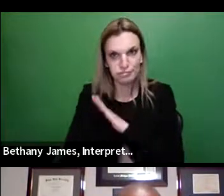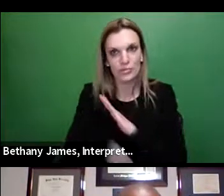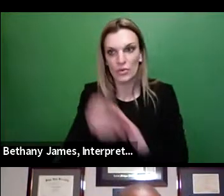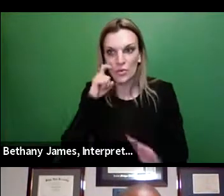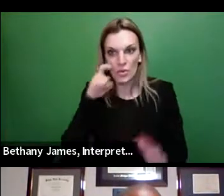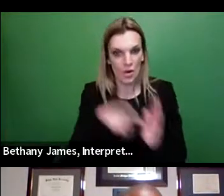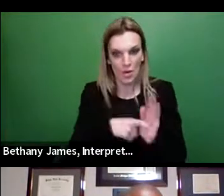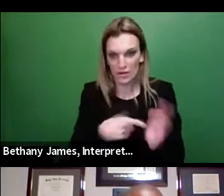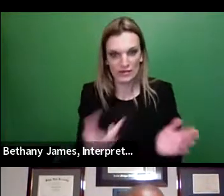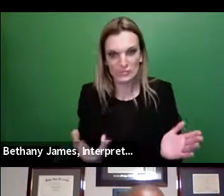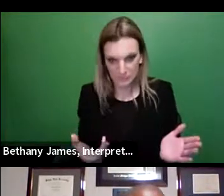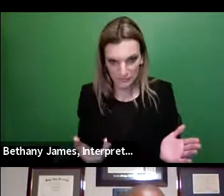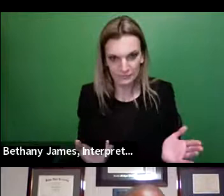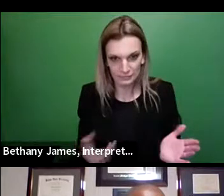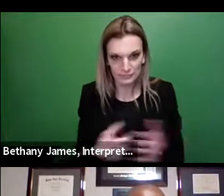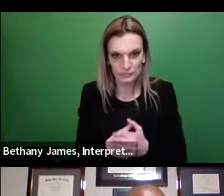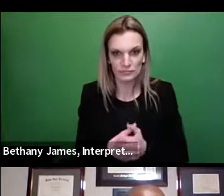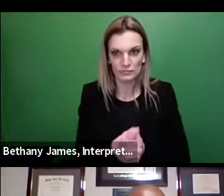they are